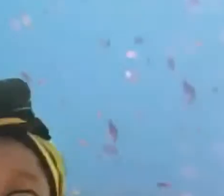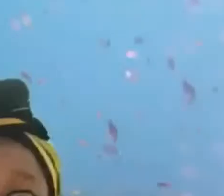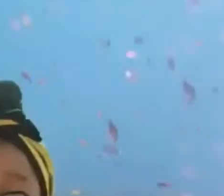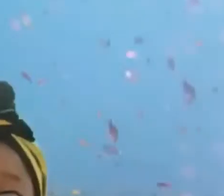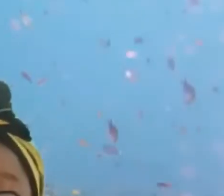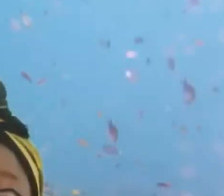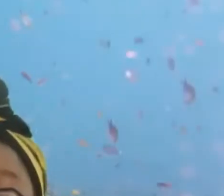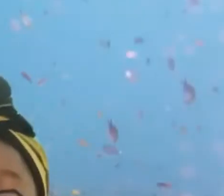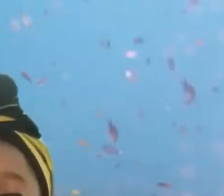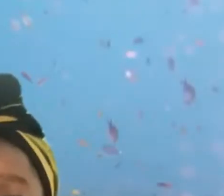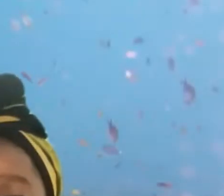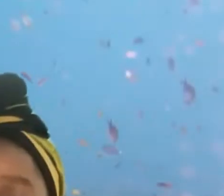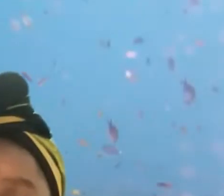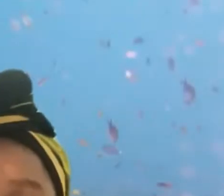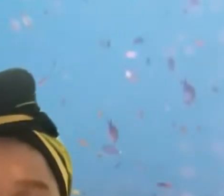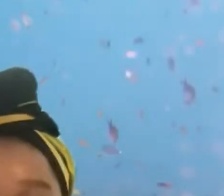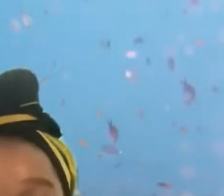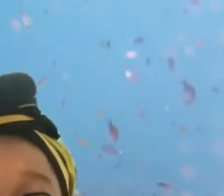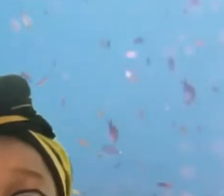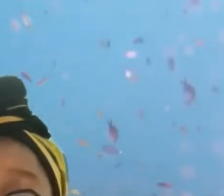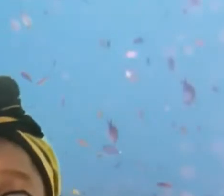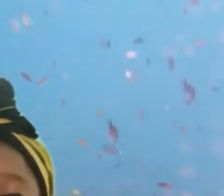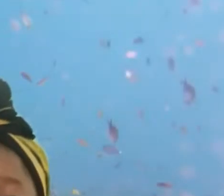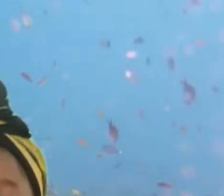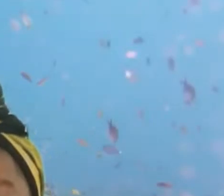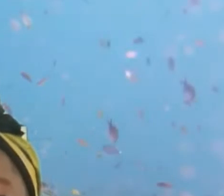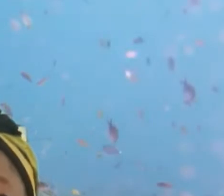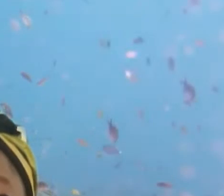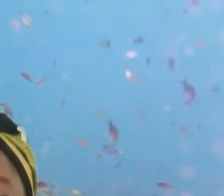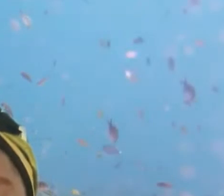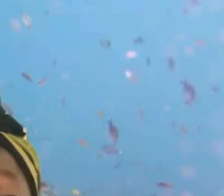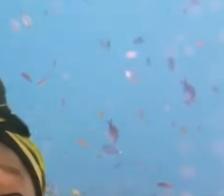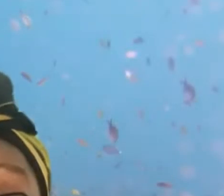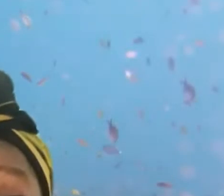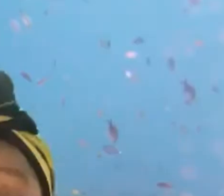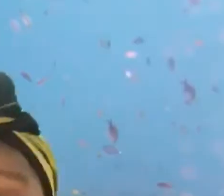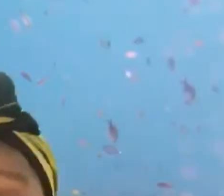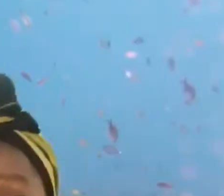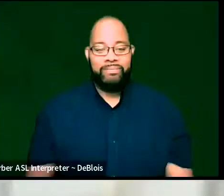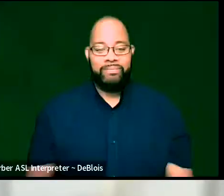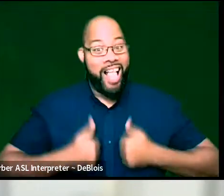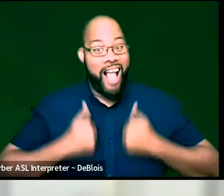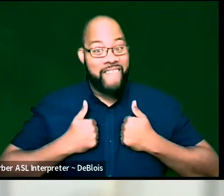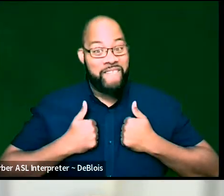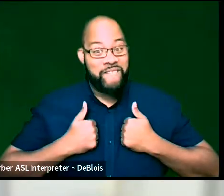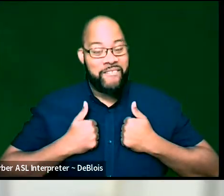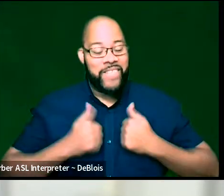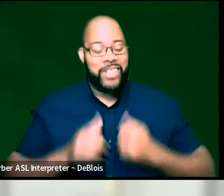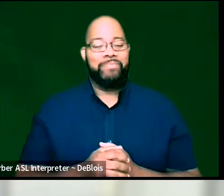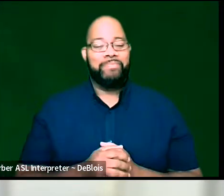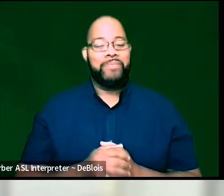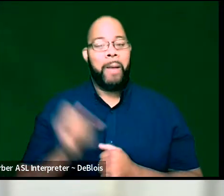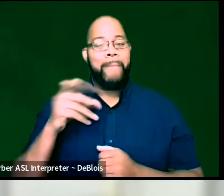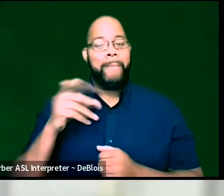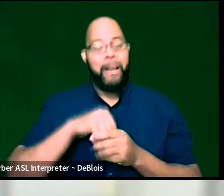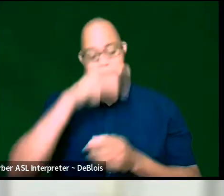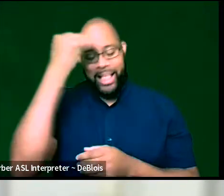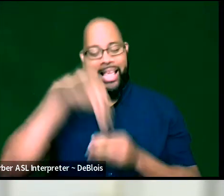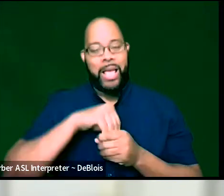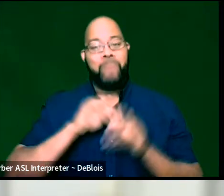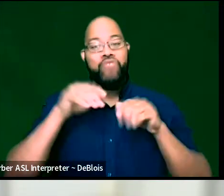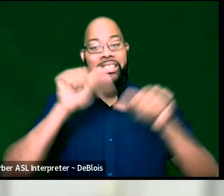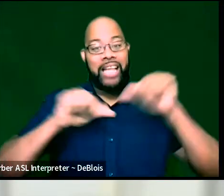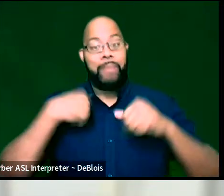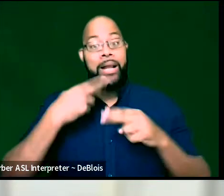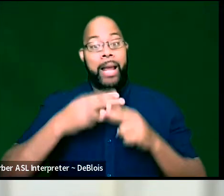Good evening, everyone. We are here live, Black in Marine Science. My name